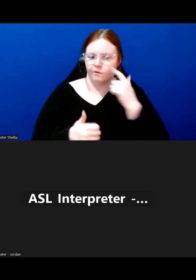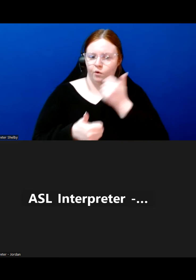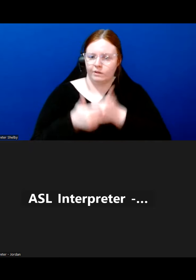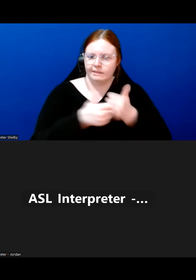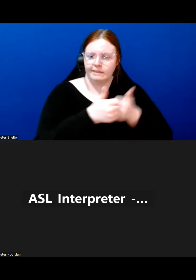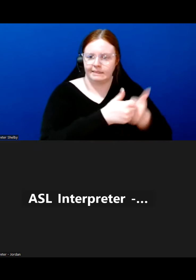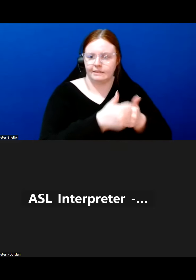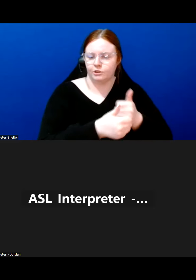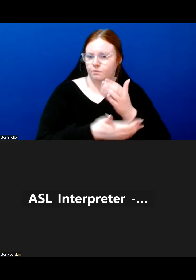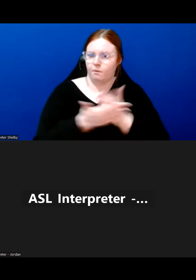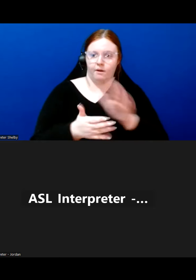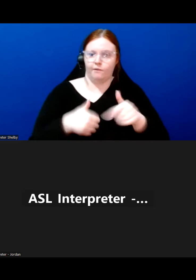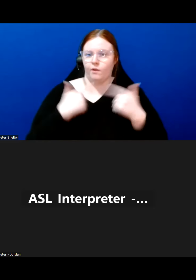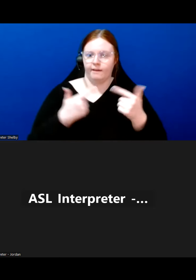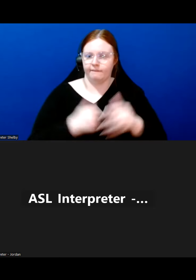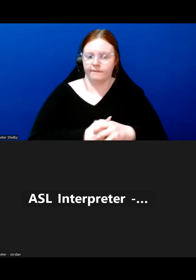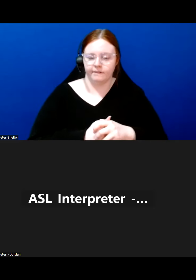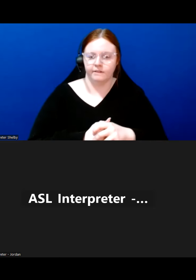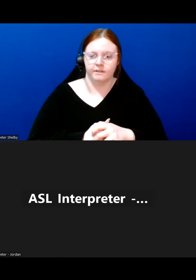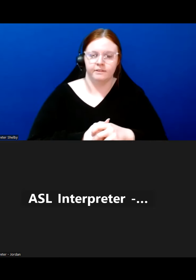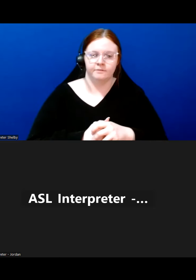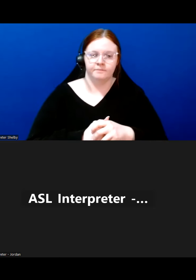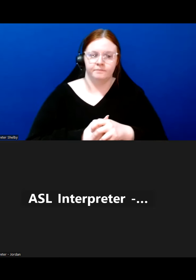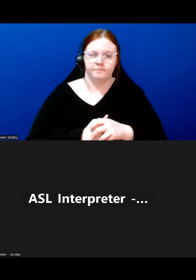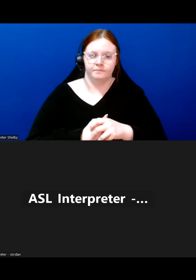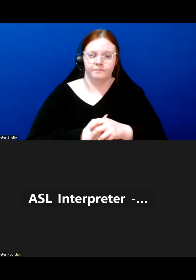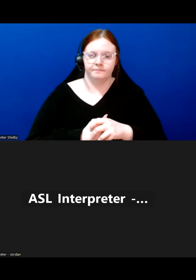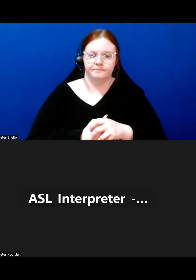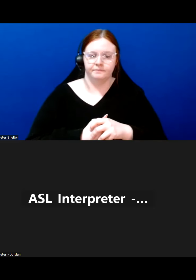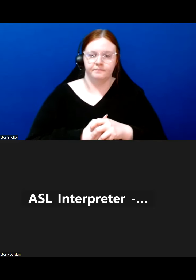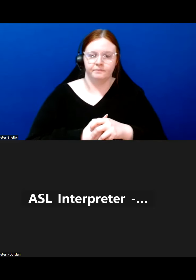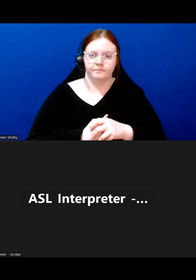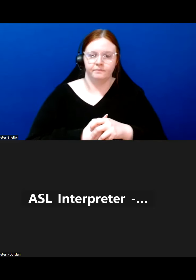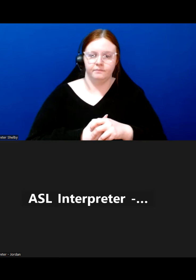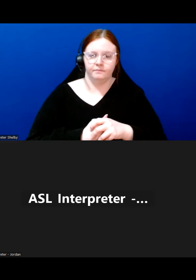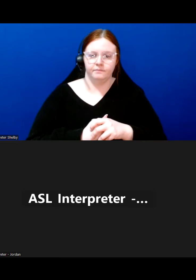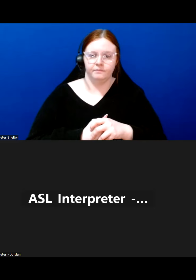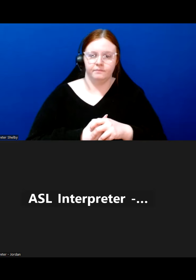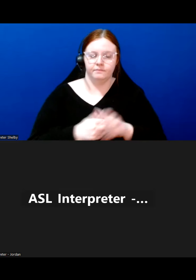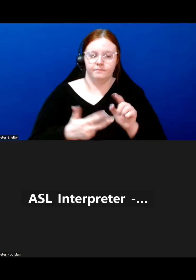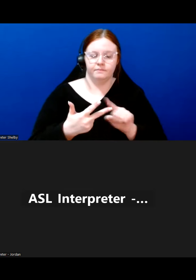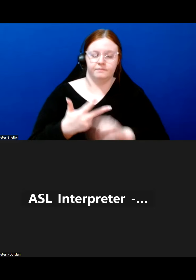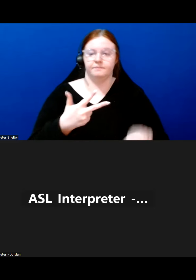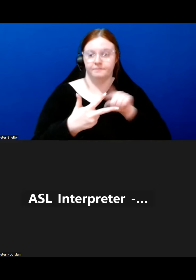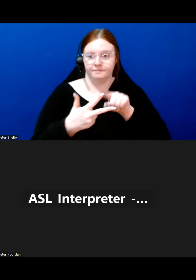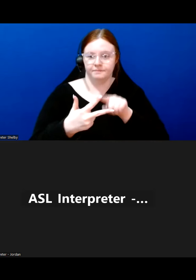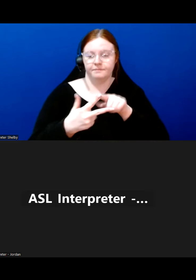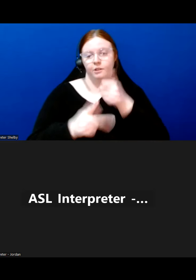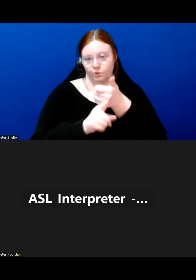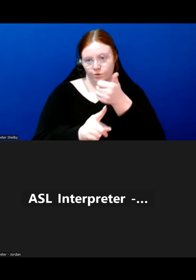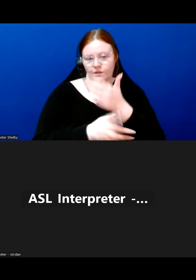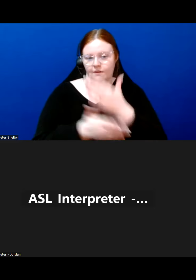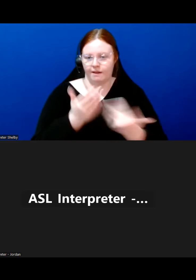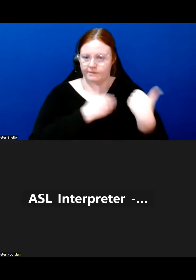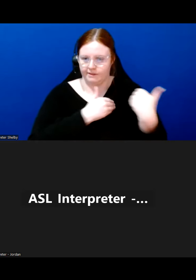of your life. And then the third piece that's important is you need to do your part as well.